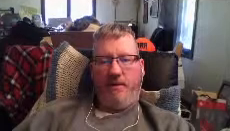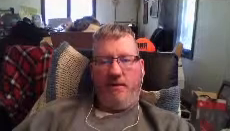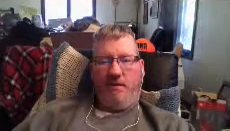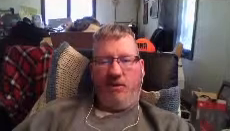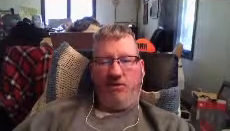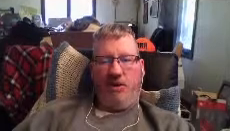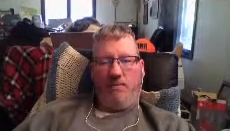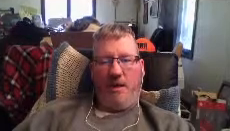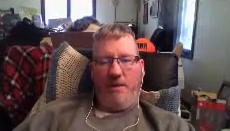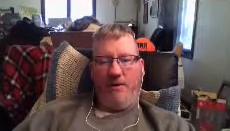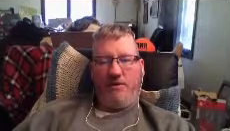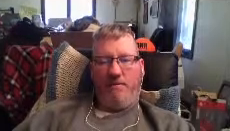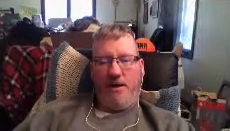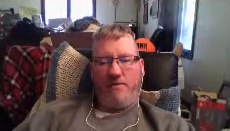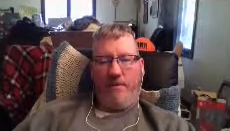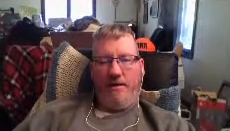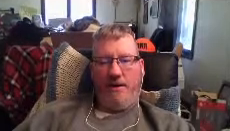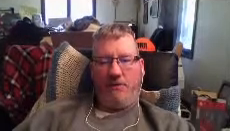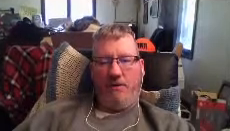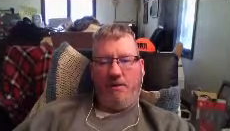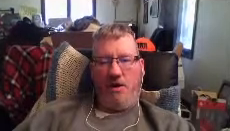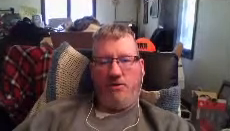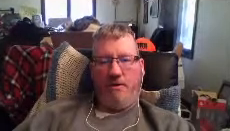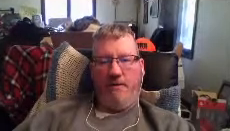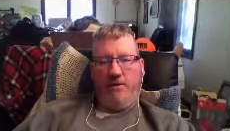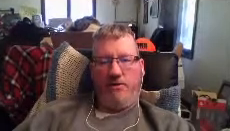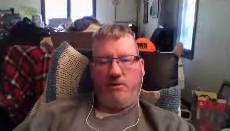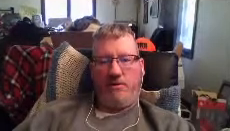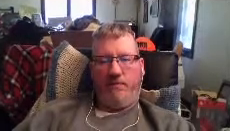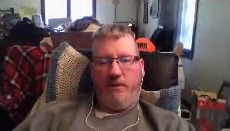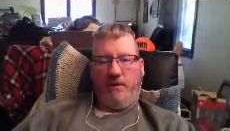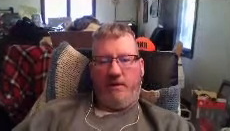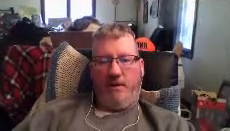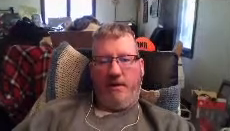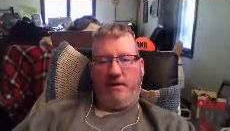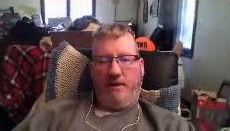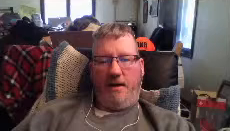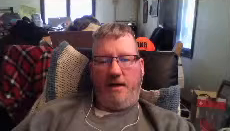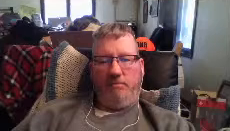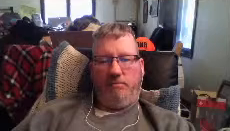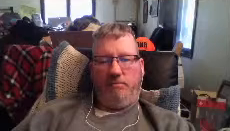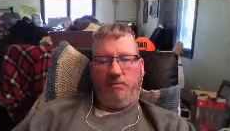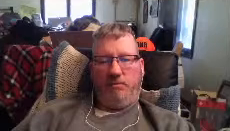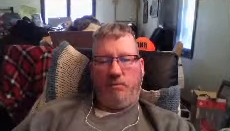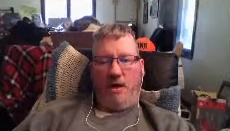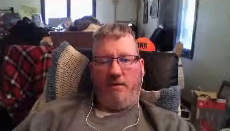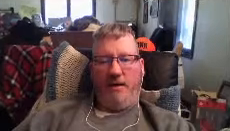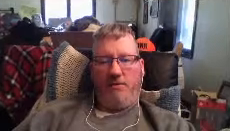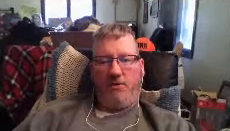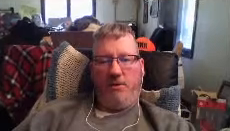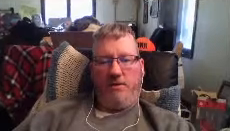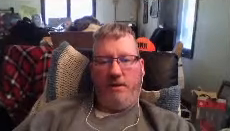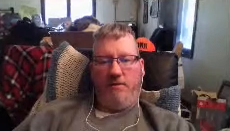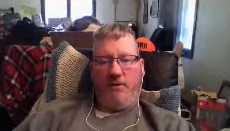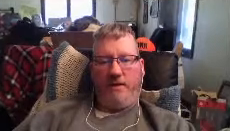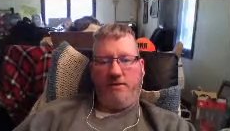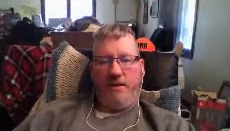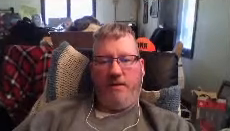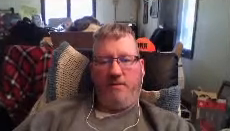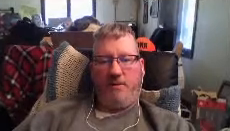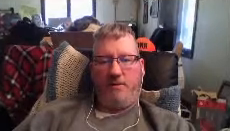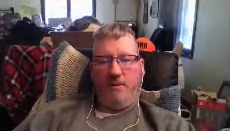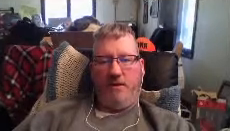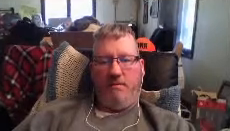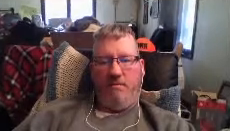mandate. There'll still probably be some mask mandates for larger events like Wild games, Twins games,